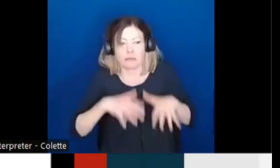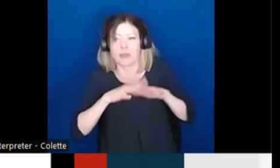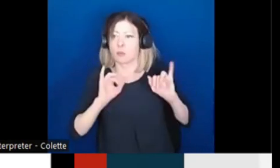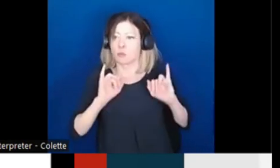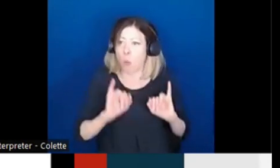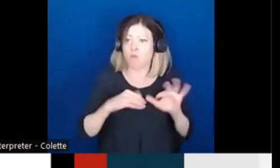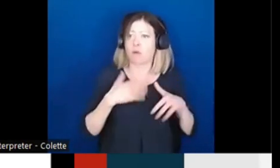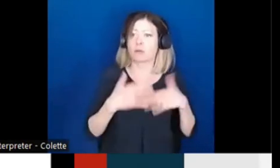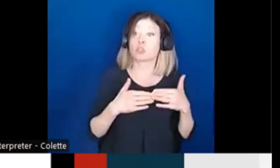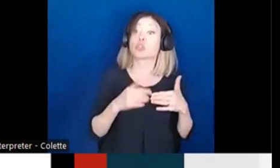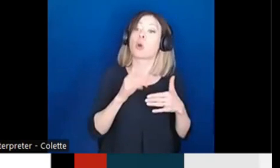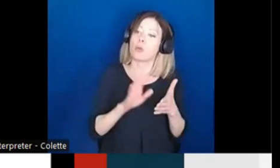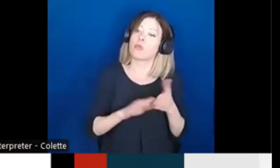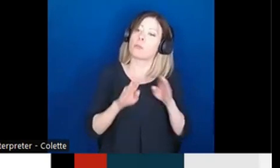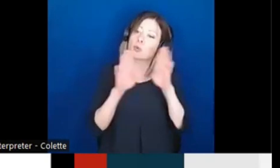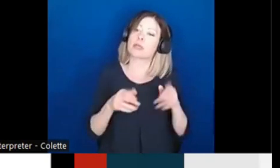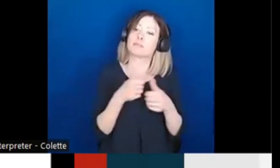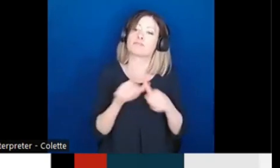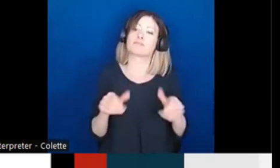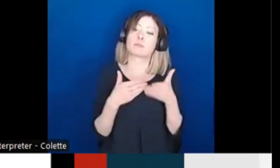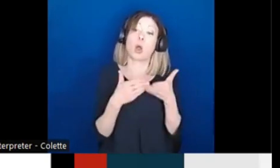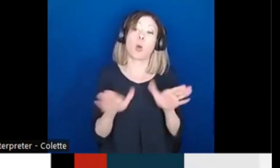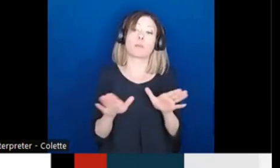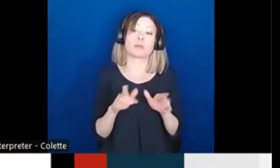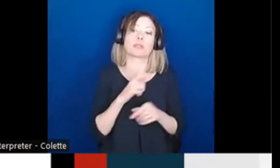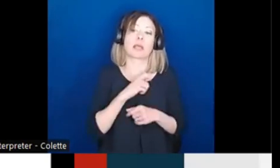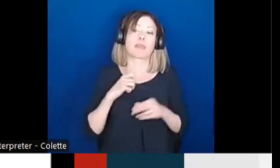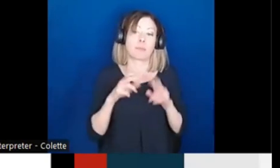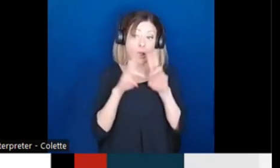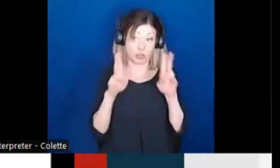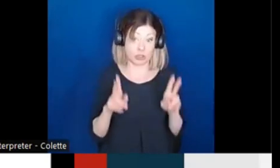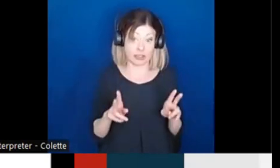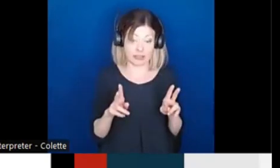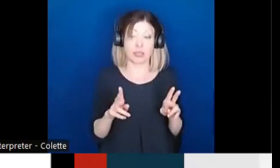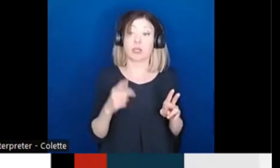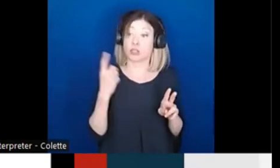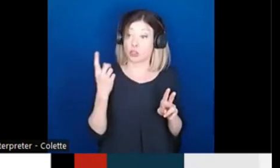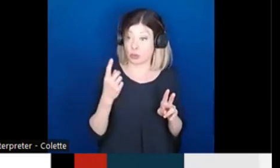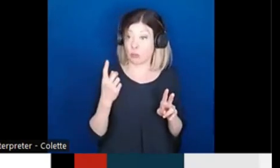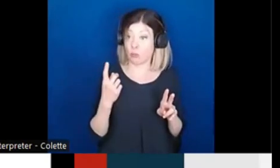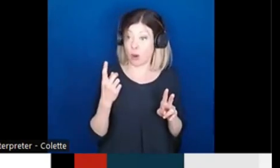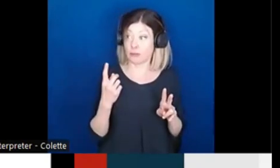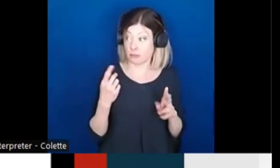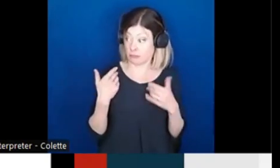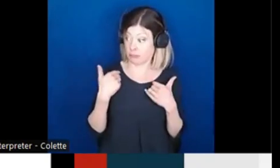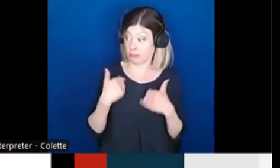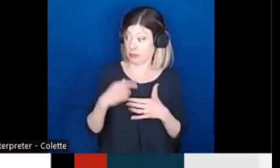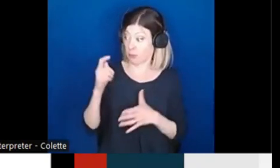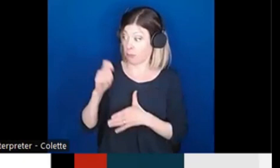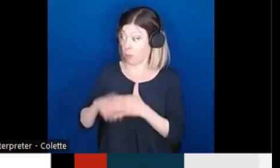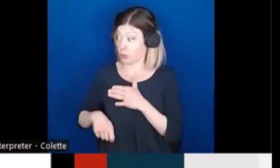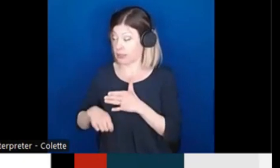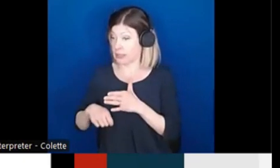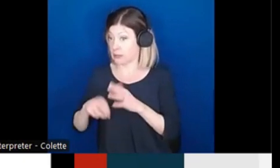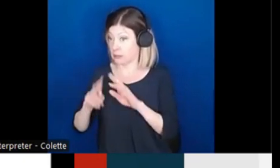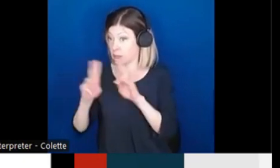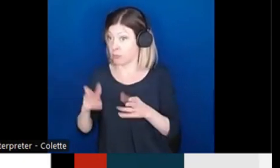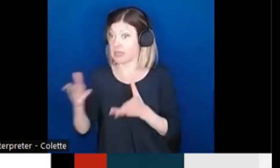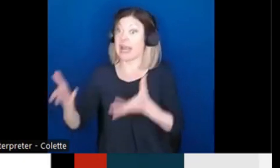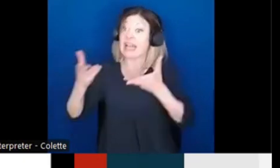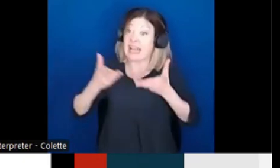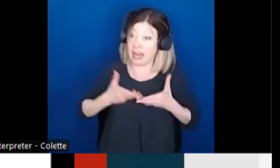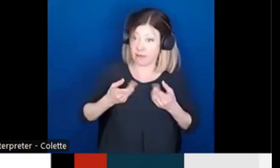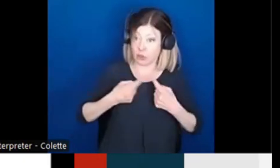the parsonage finally. It was bought by a benefactor and given to the society. So the collection that was growing all the